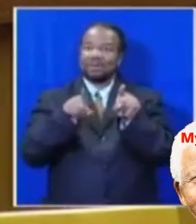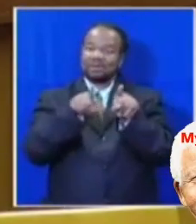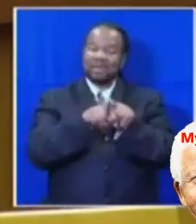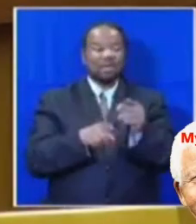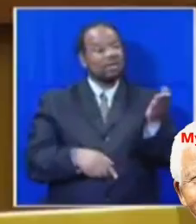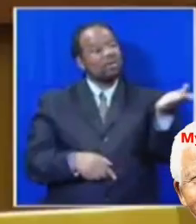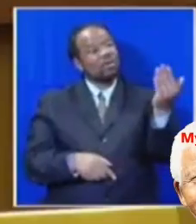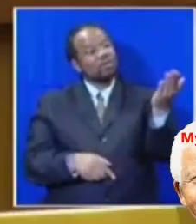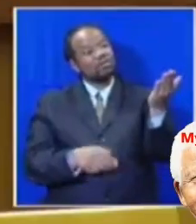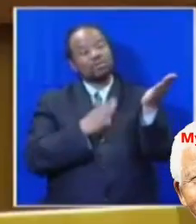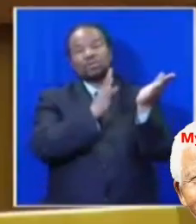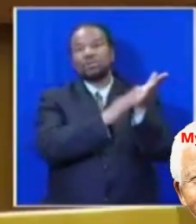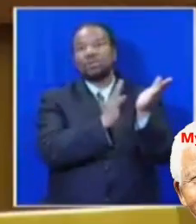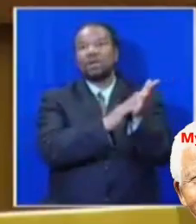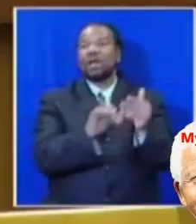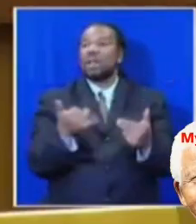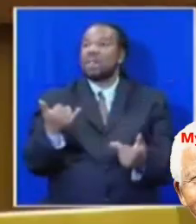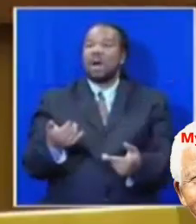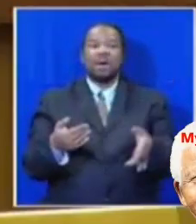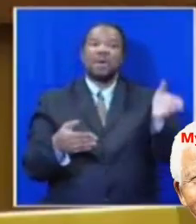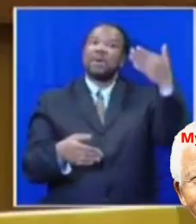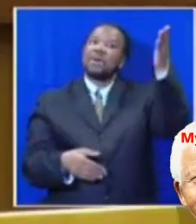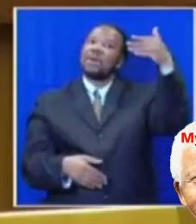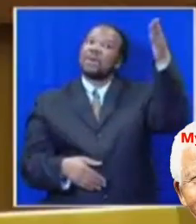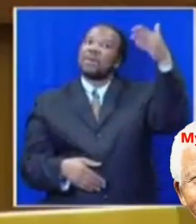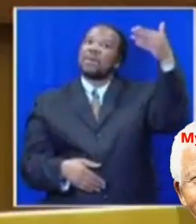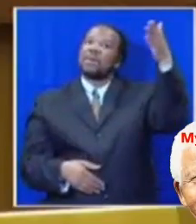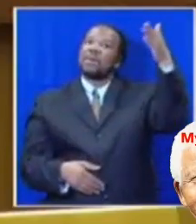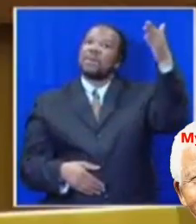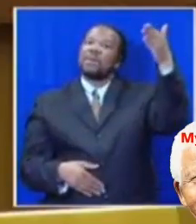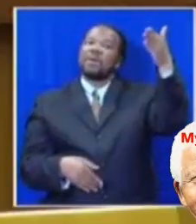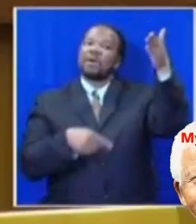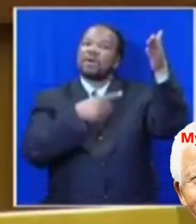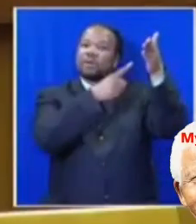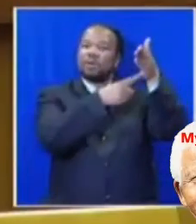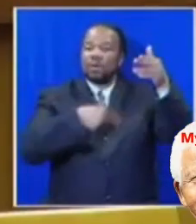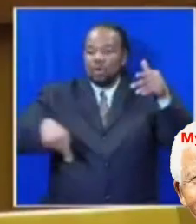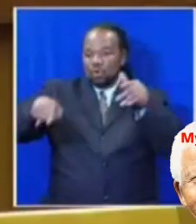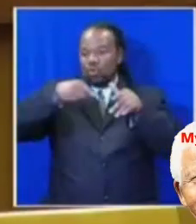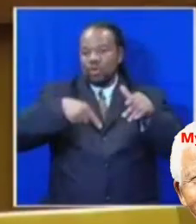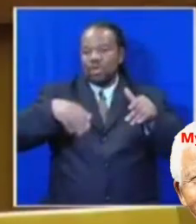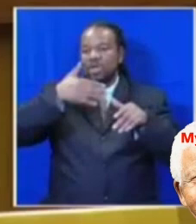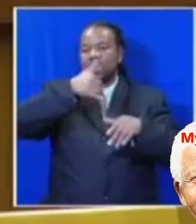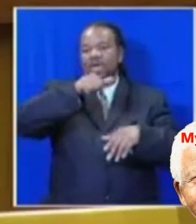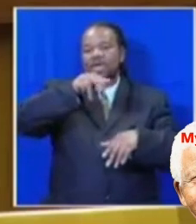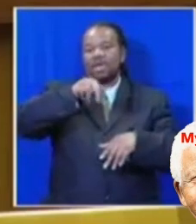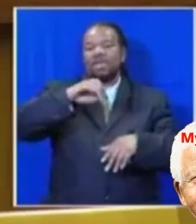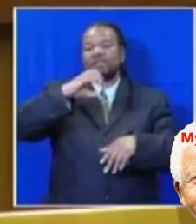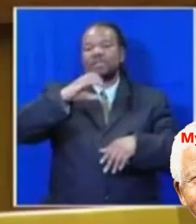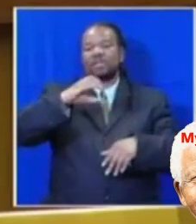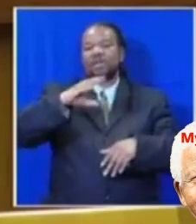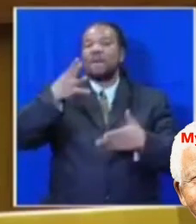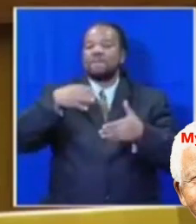they can come and wave in front of us here. We are proud members of the African National